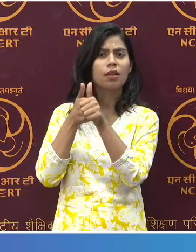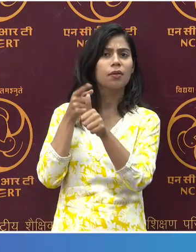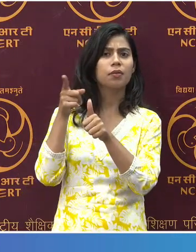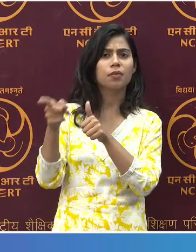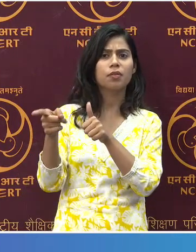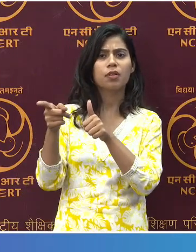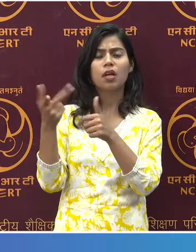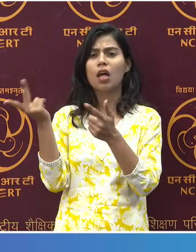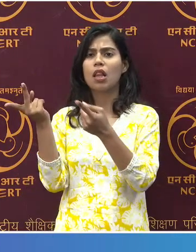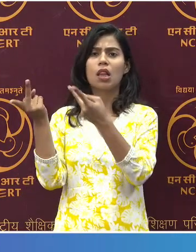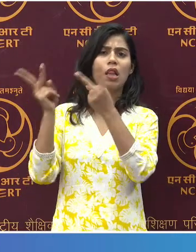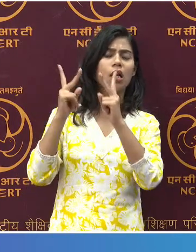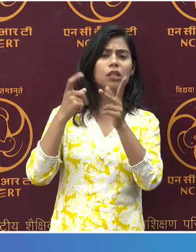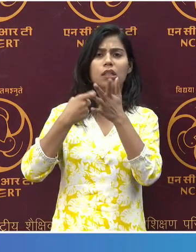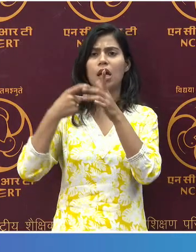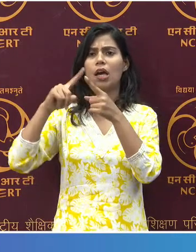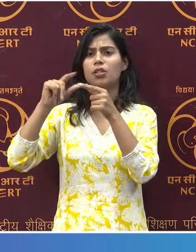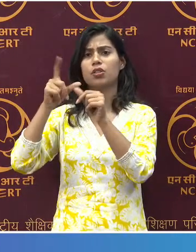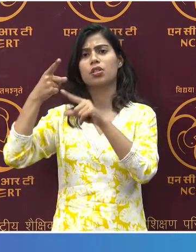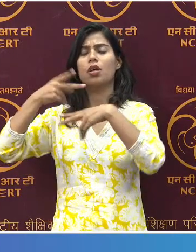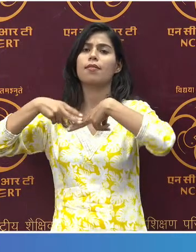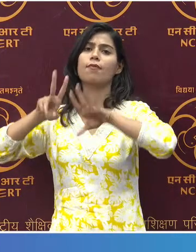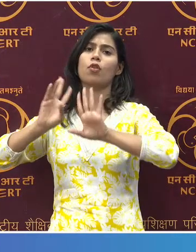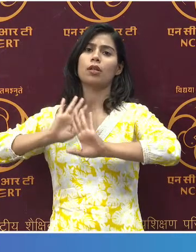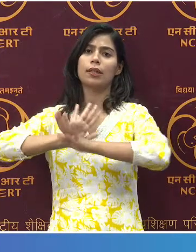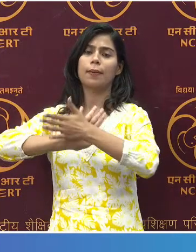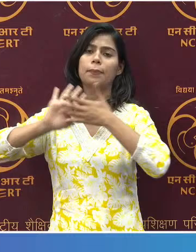addition reaction becomes complete.